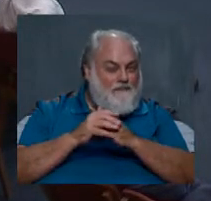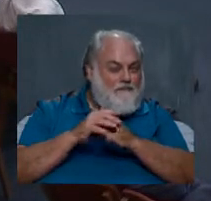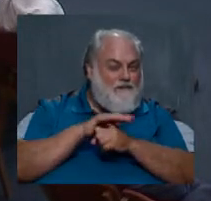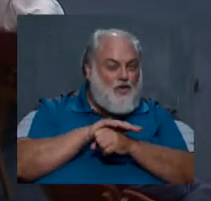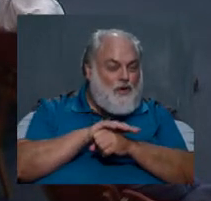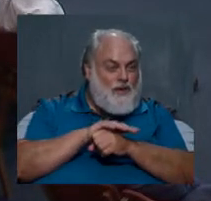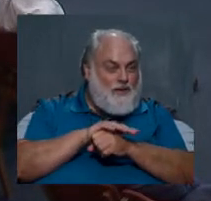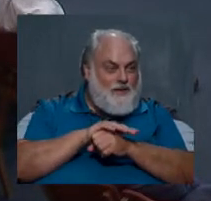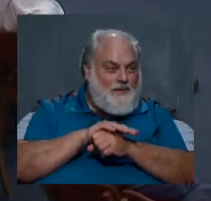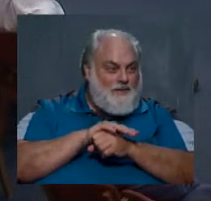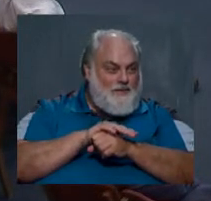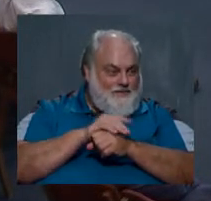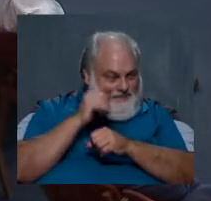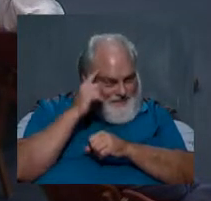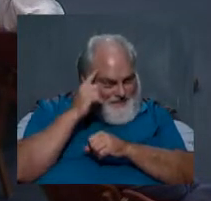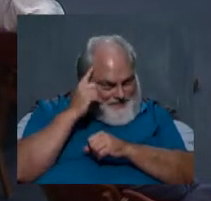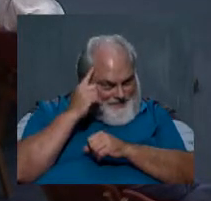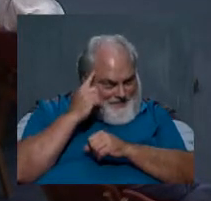Do you want to? Yes.